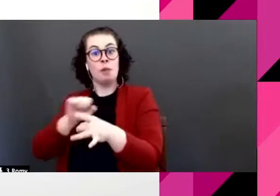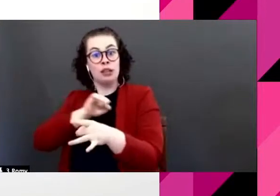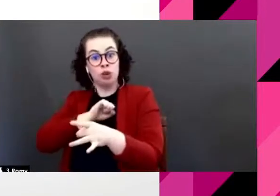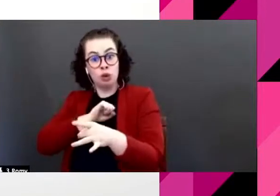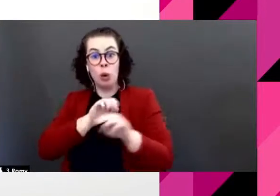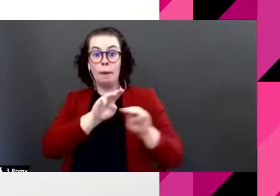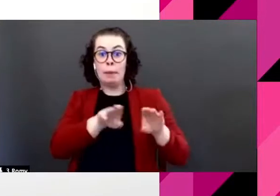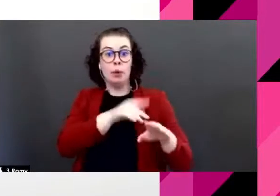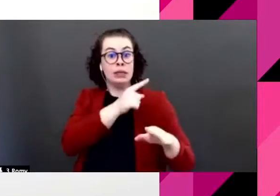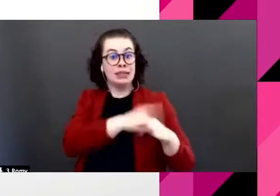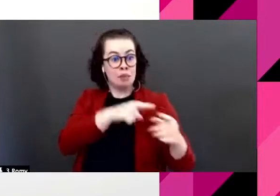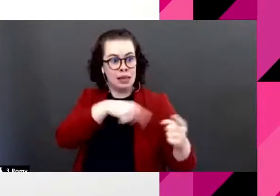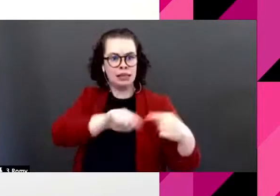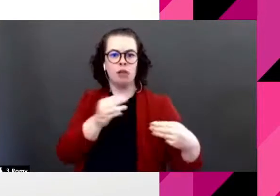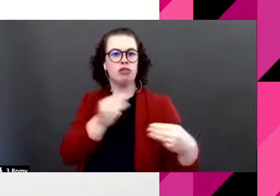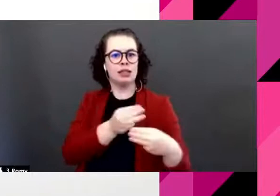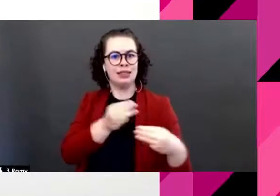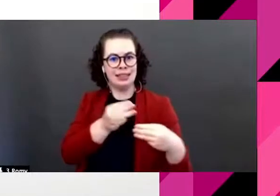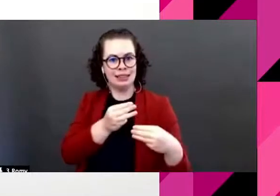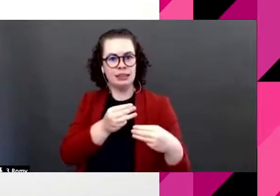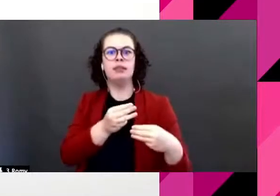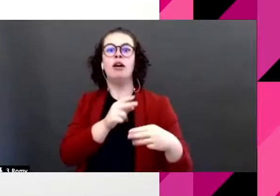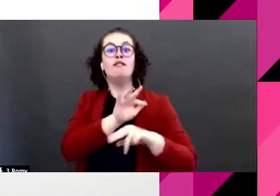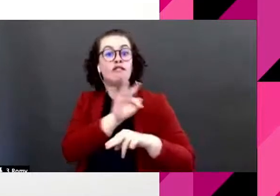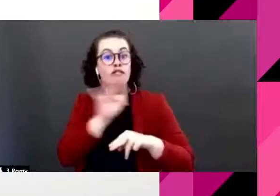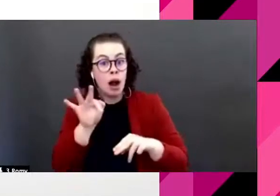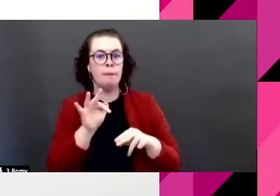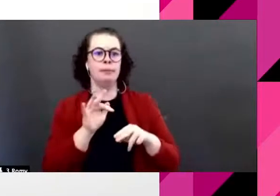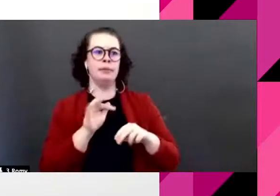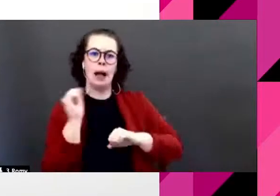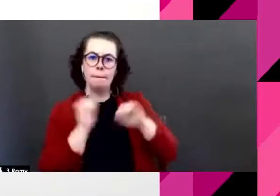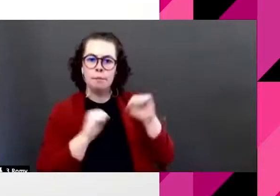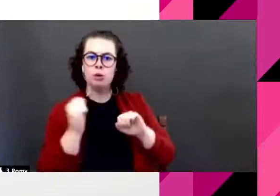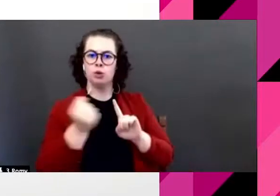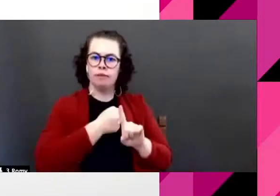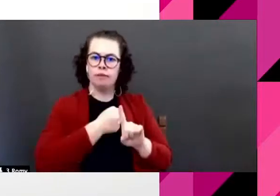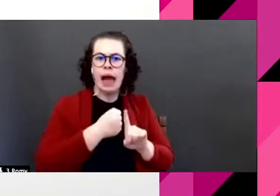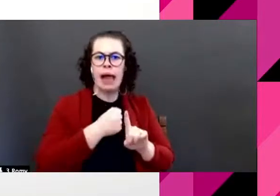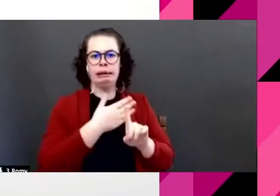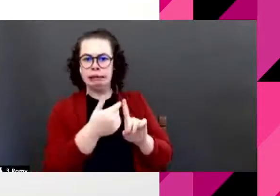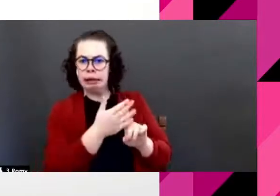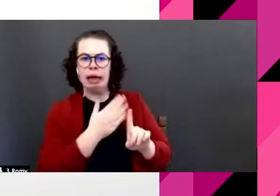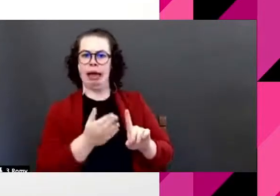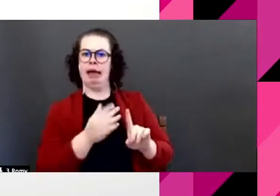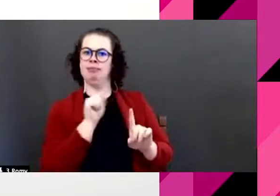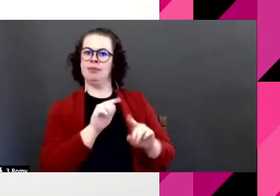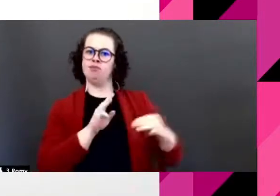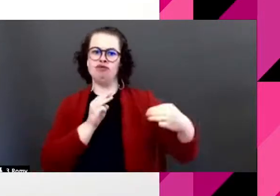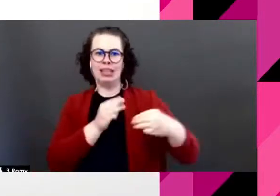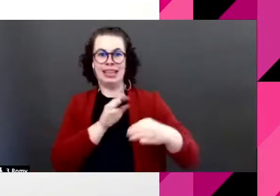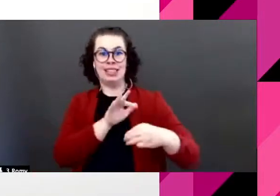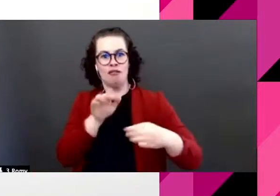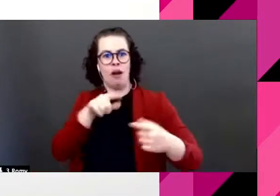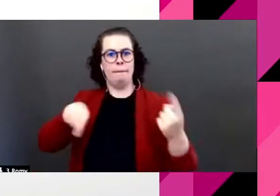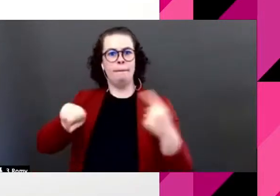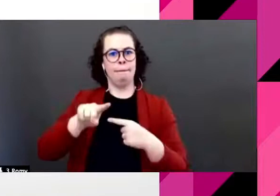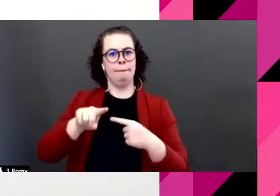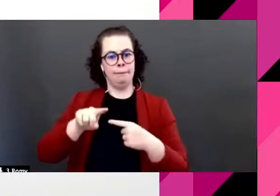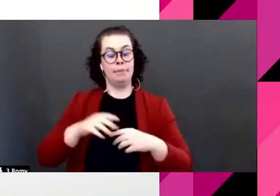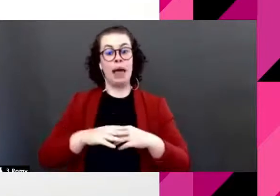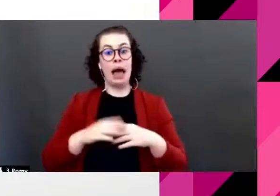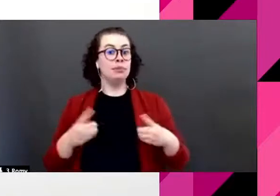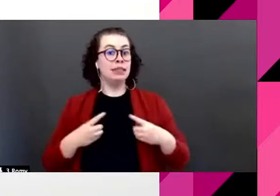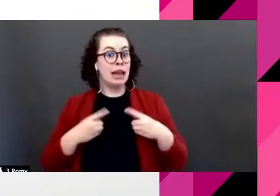protect persons with disabilities from violence and abuse. I am delighted that Dr. Seamus Taylor will join us